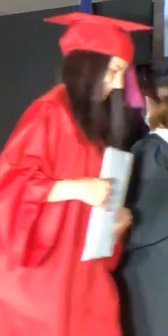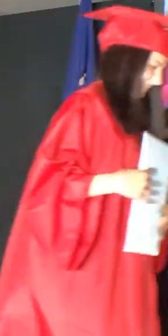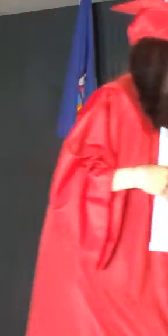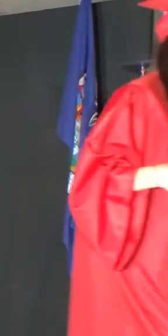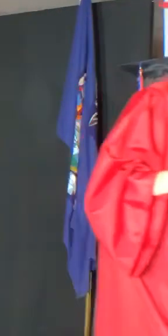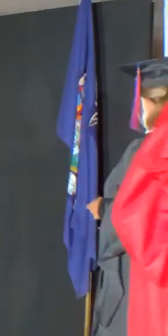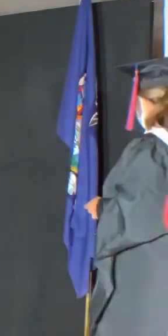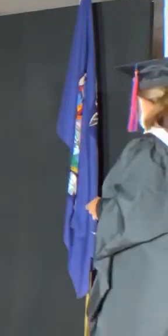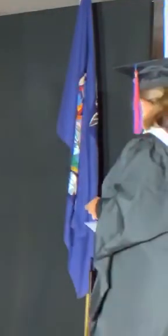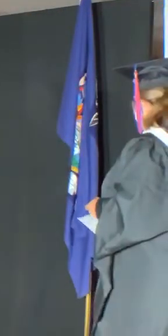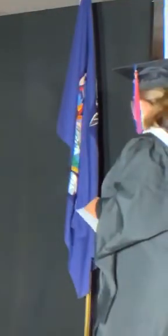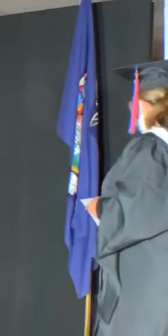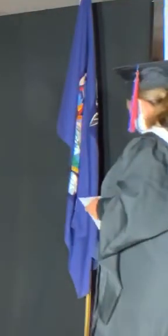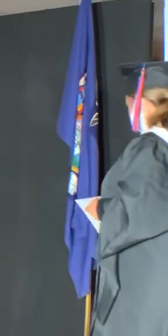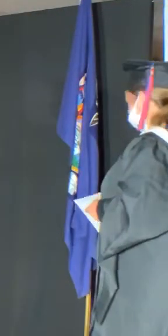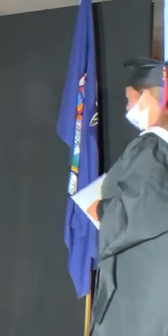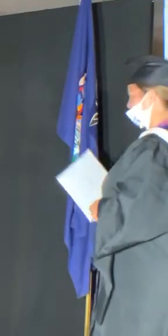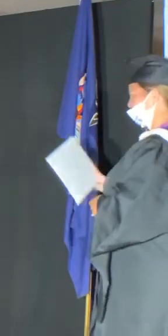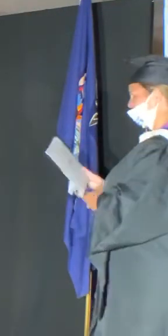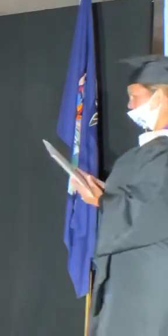Kiara Lynn Dutra.